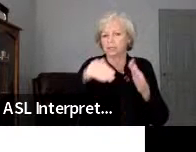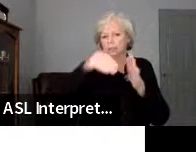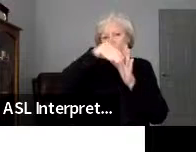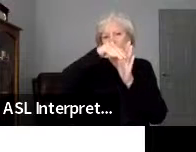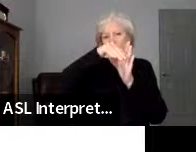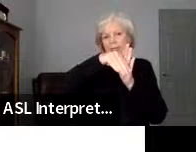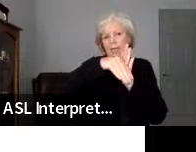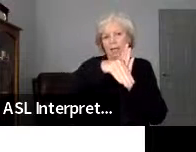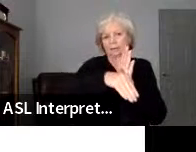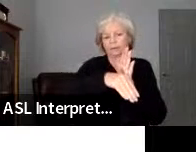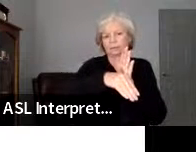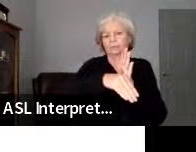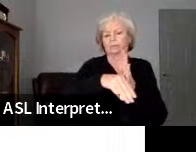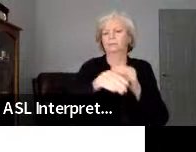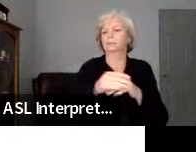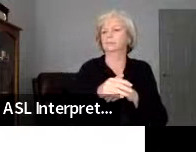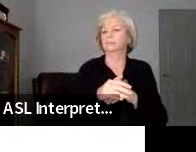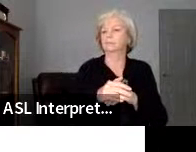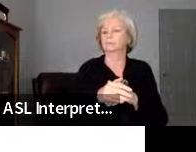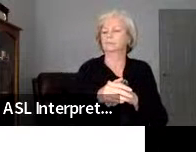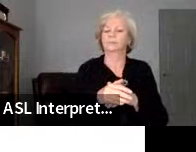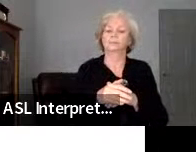while people were celebrating the holiday, excuse me.